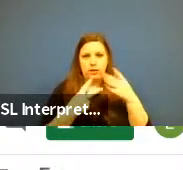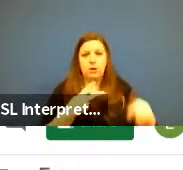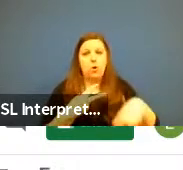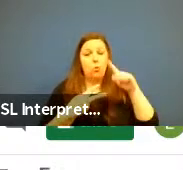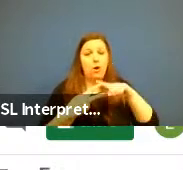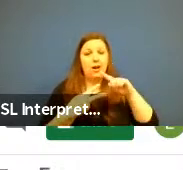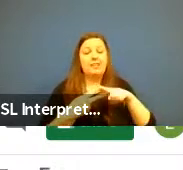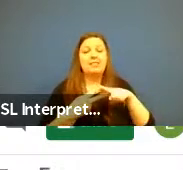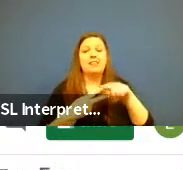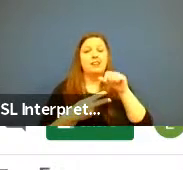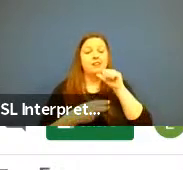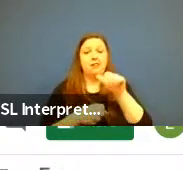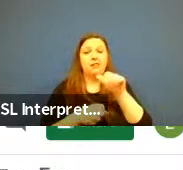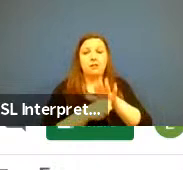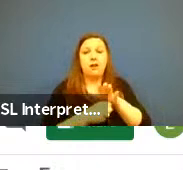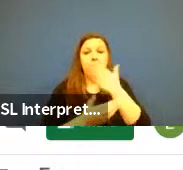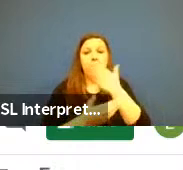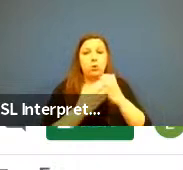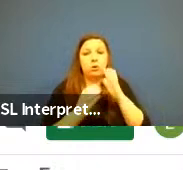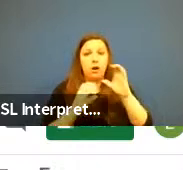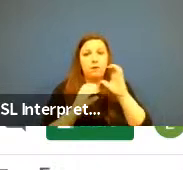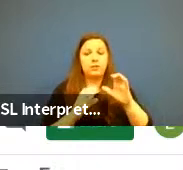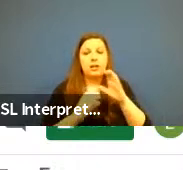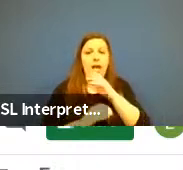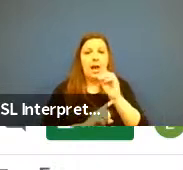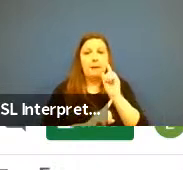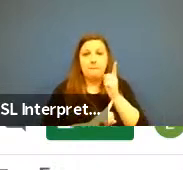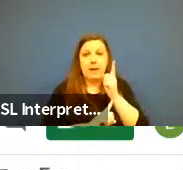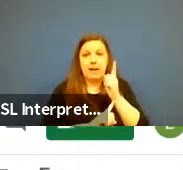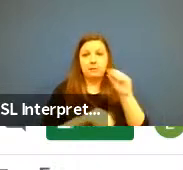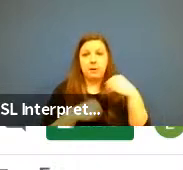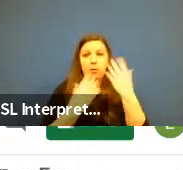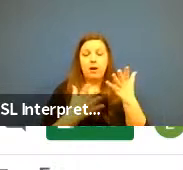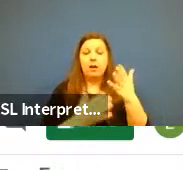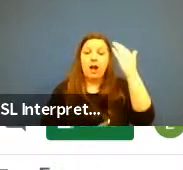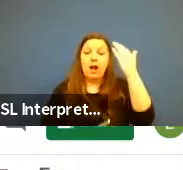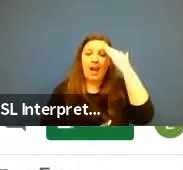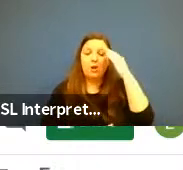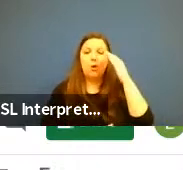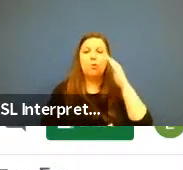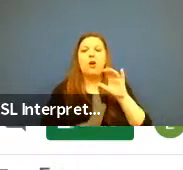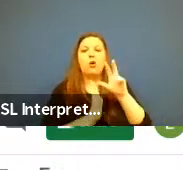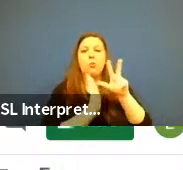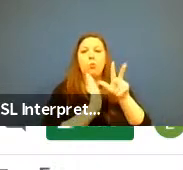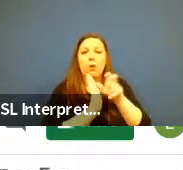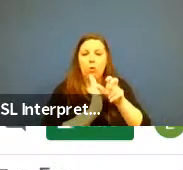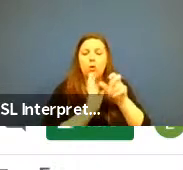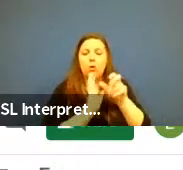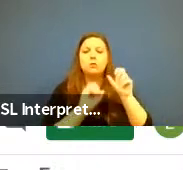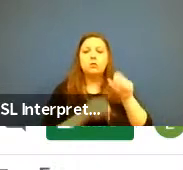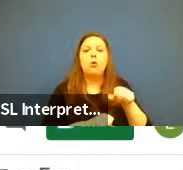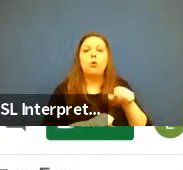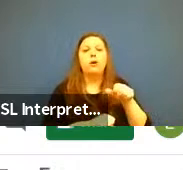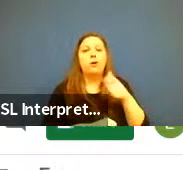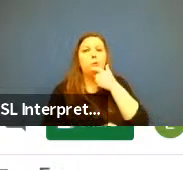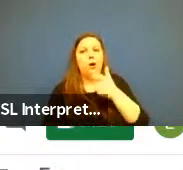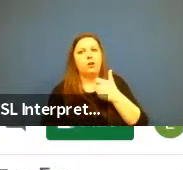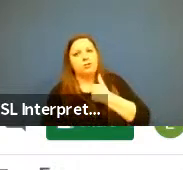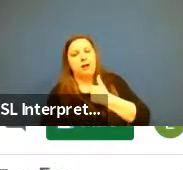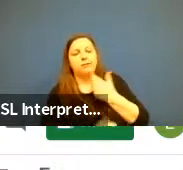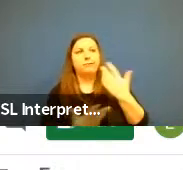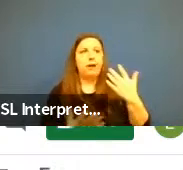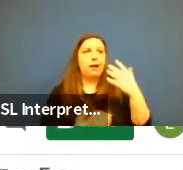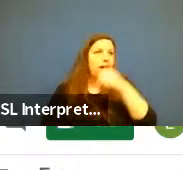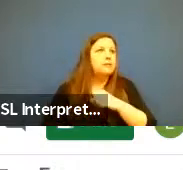minutes being provided from these meetings. I know they're recorded, so we could go watch them ourselves, I suppose. But I know the meetings that